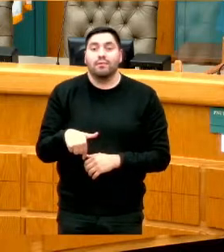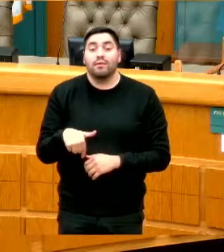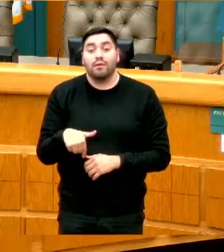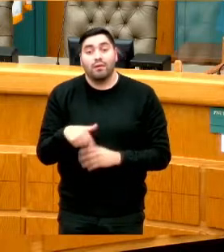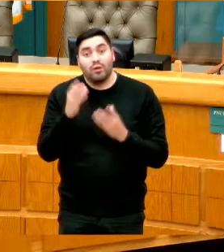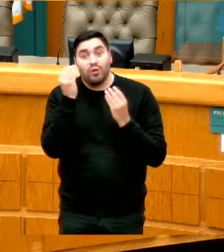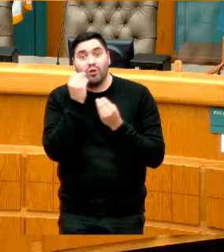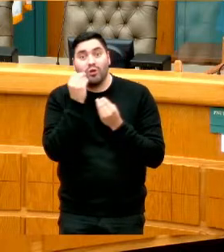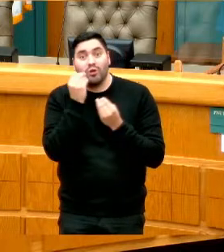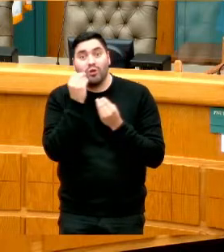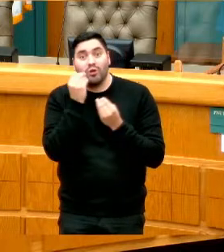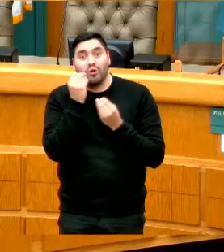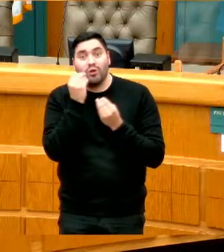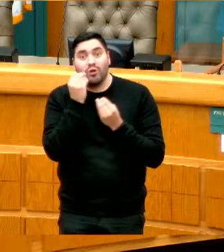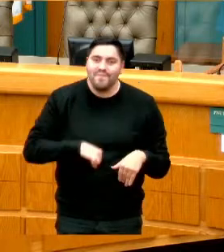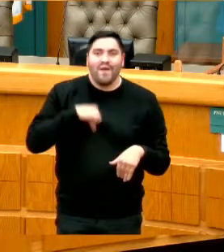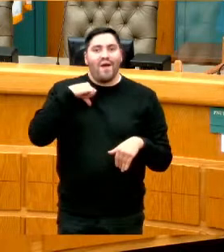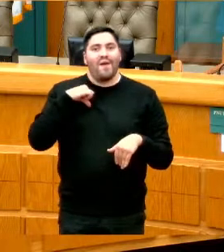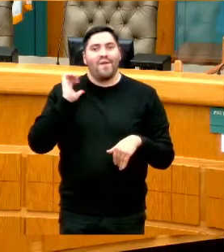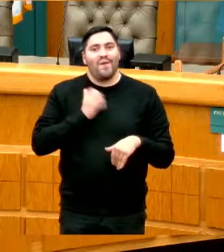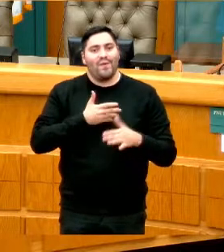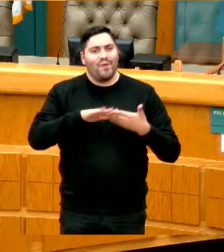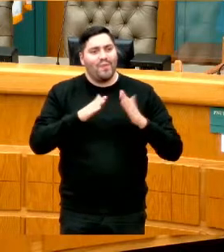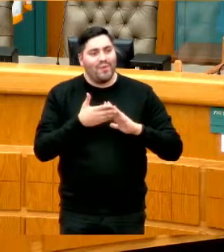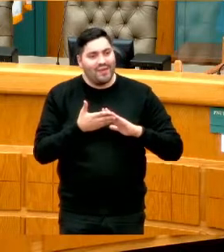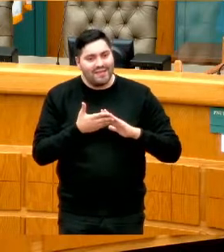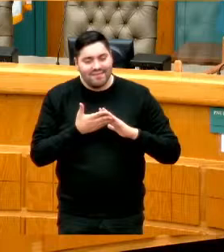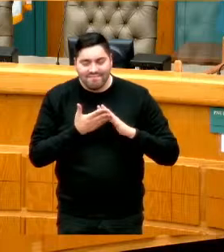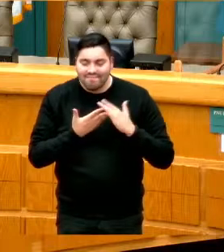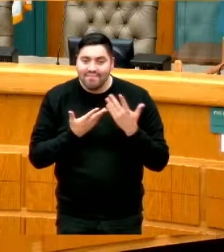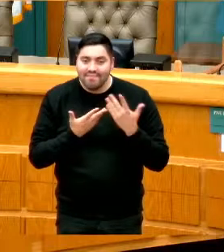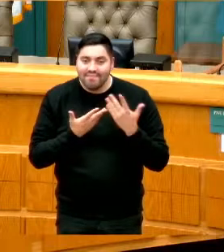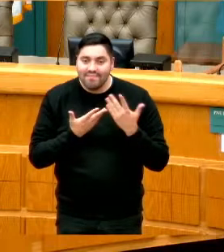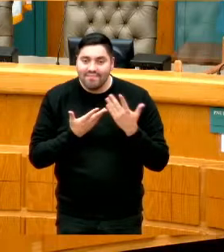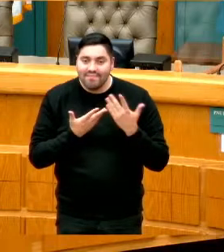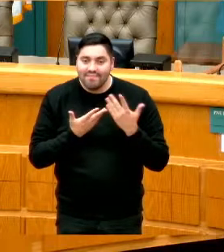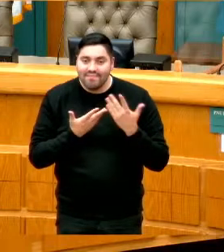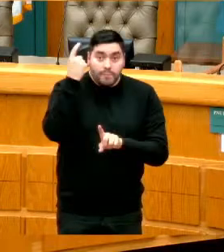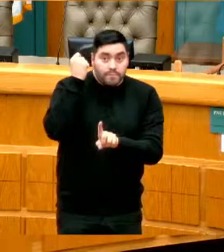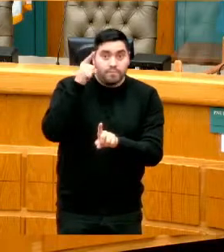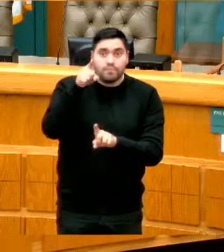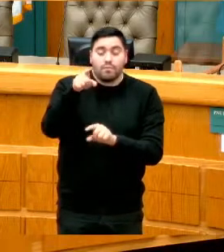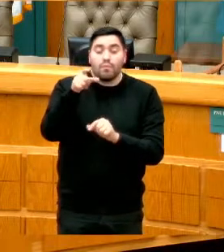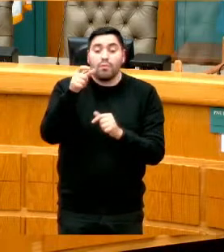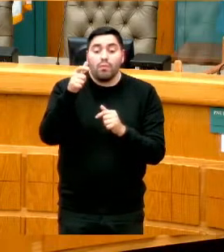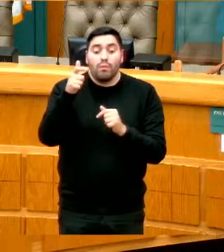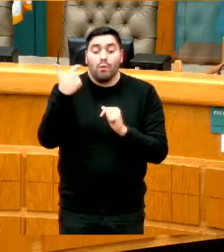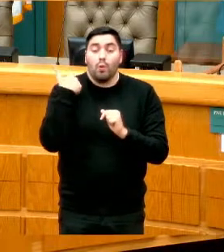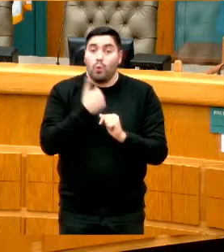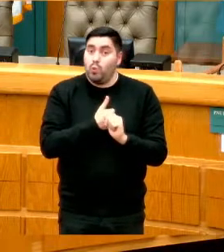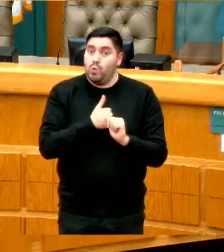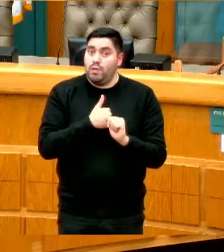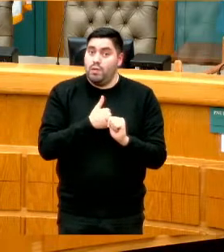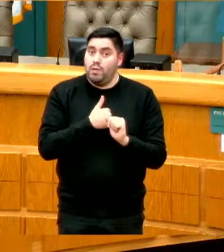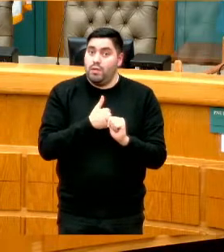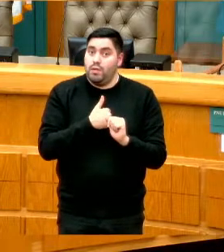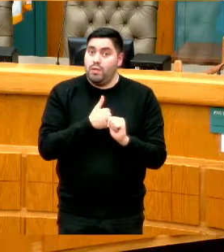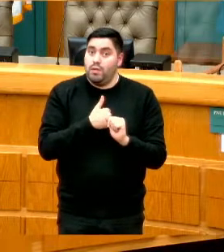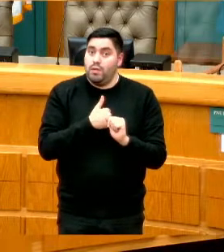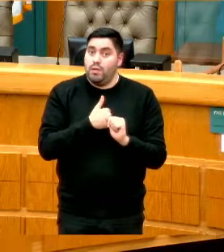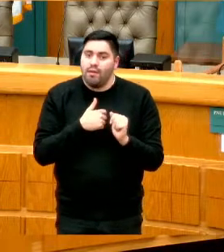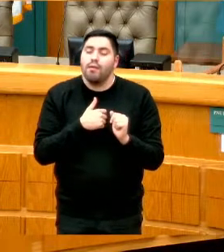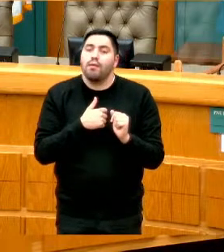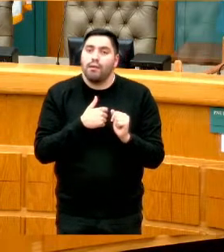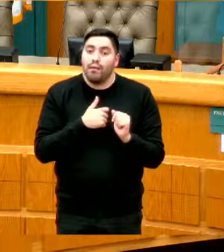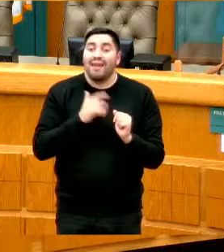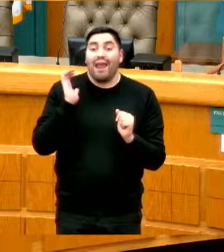of pride that we have in our community. We have also been able to capitalize upon